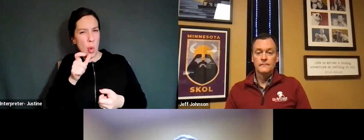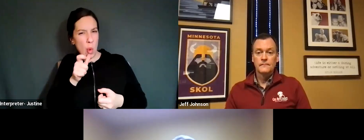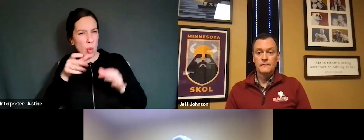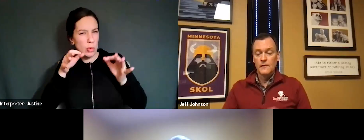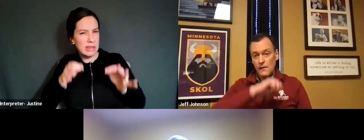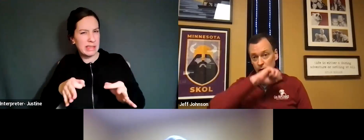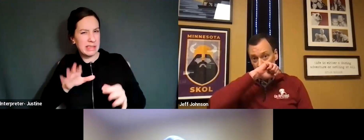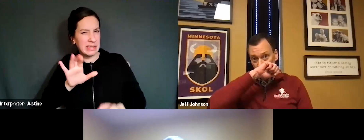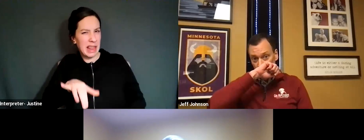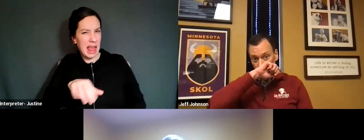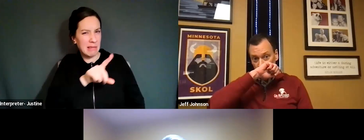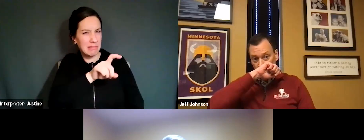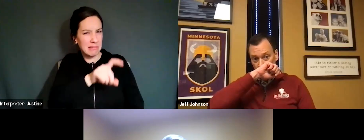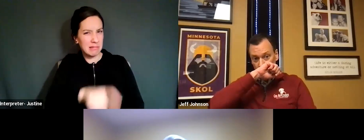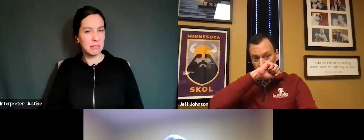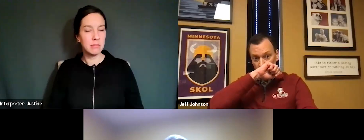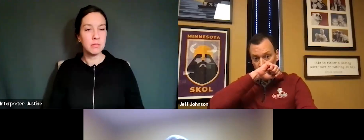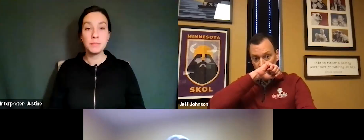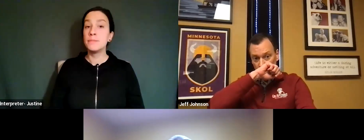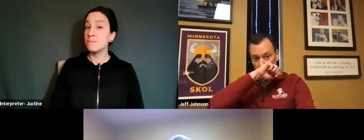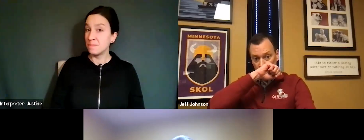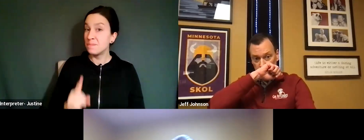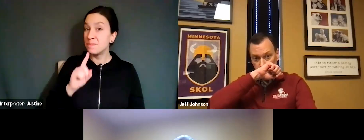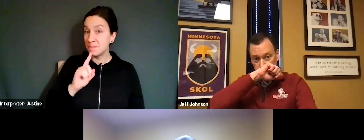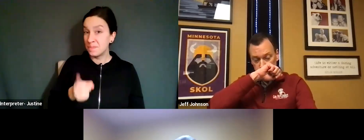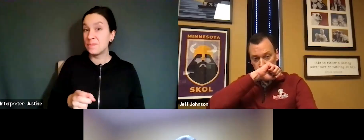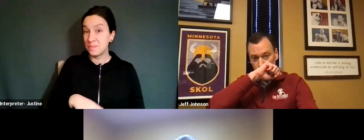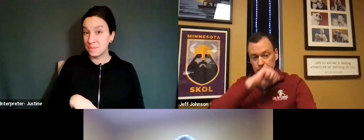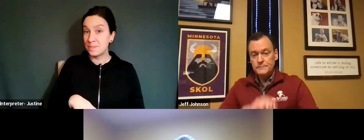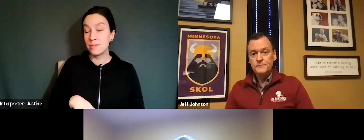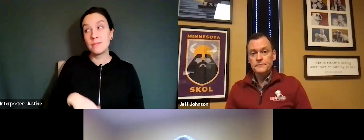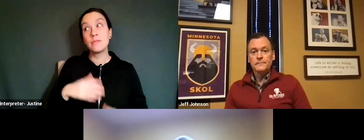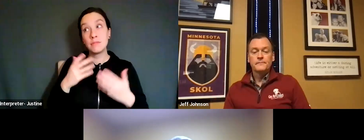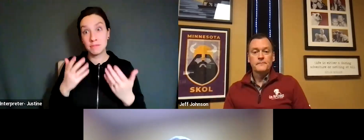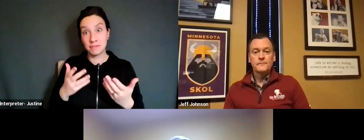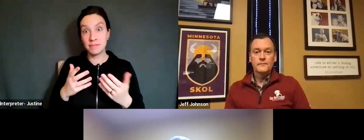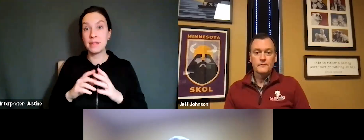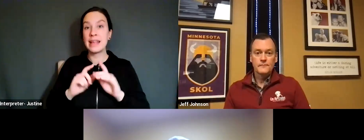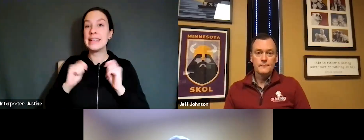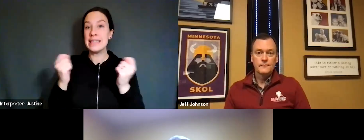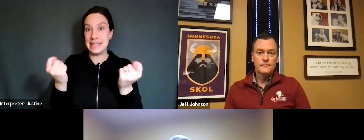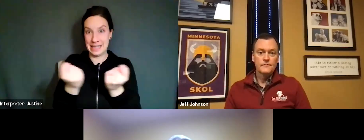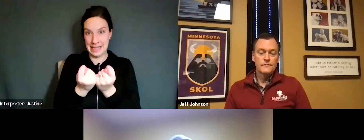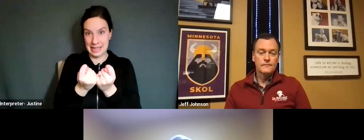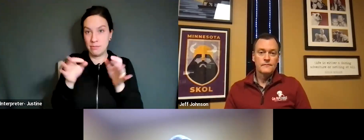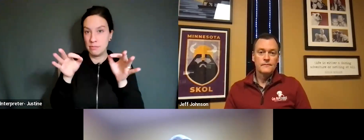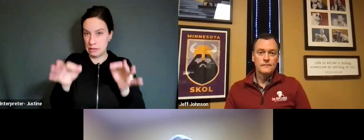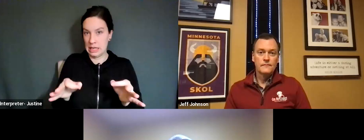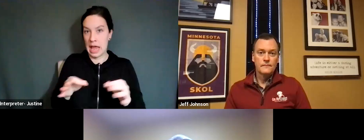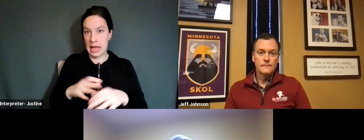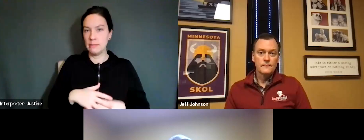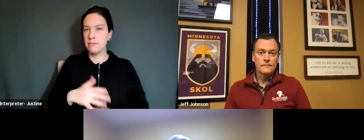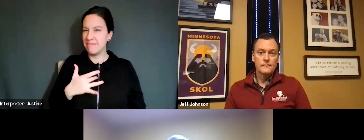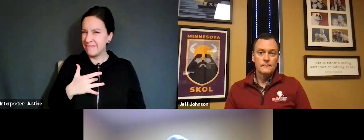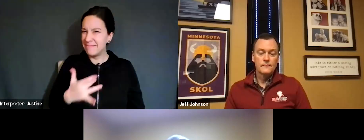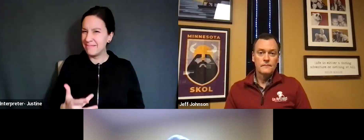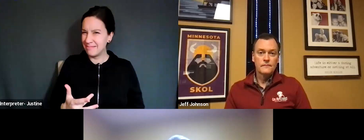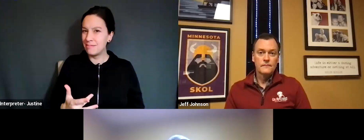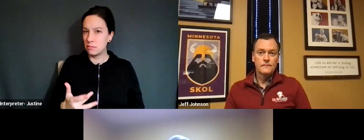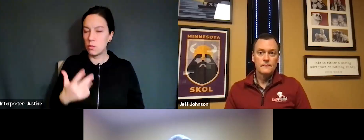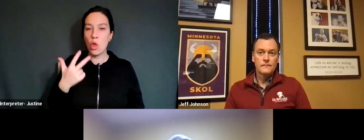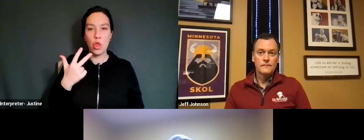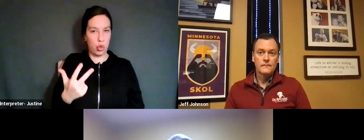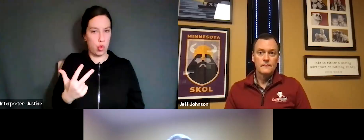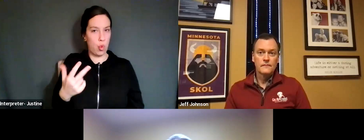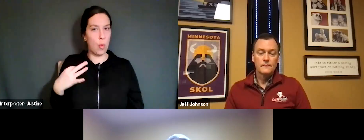decision? Sure. Well, it's definitely a team decision. I would say at a minimum, there's three staff